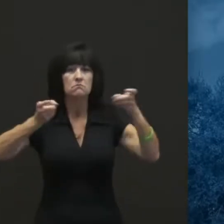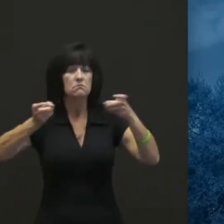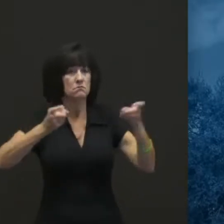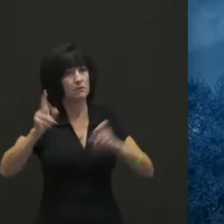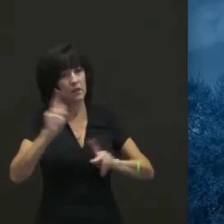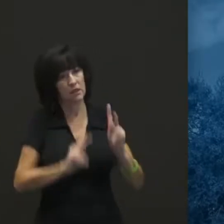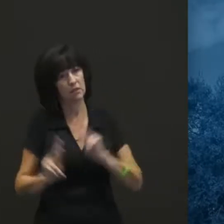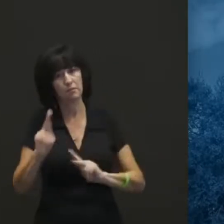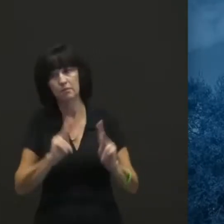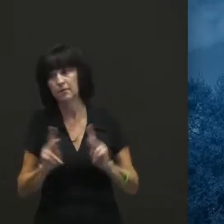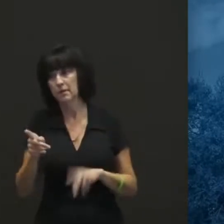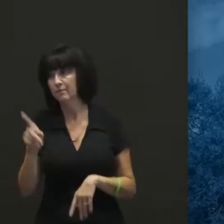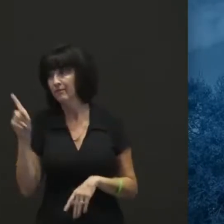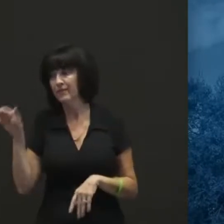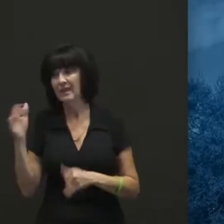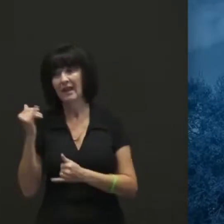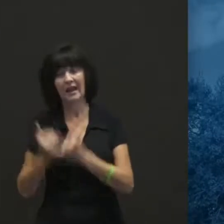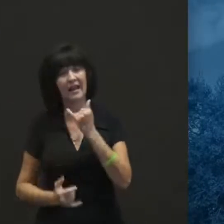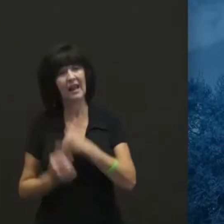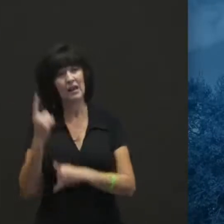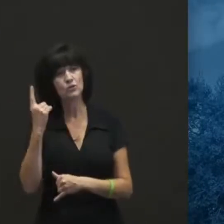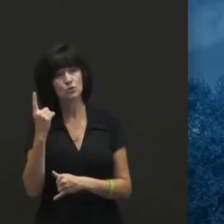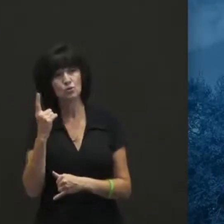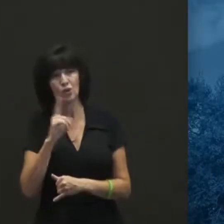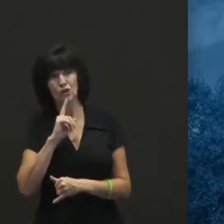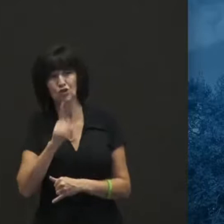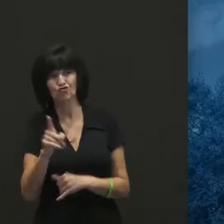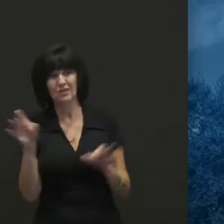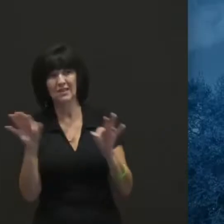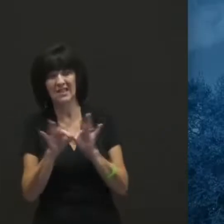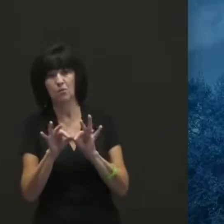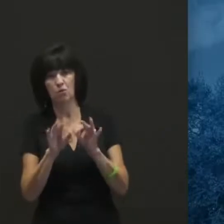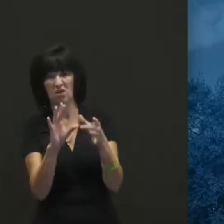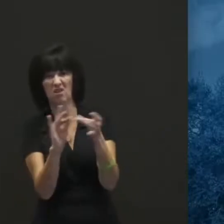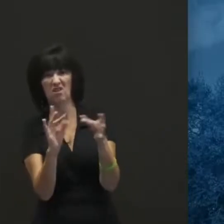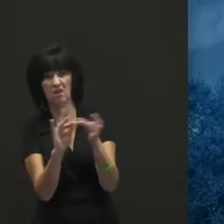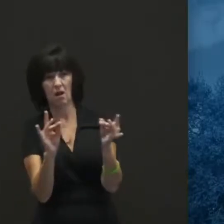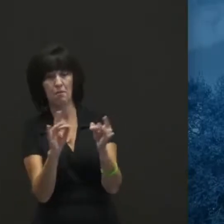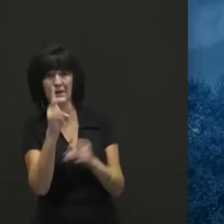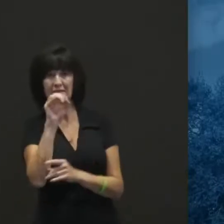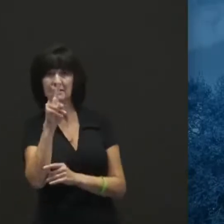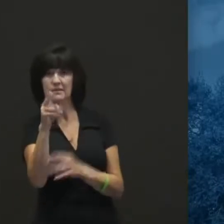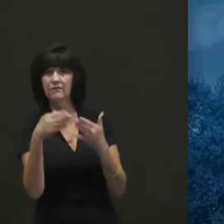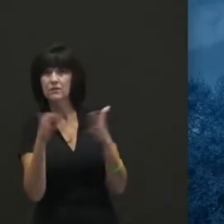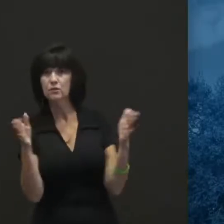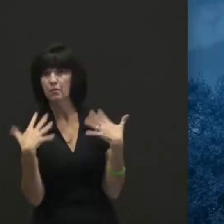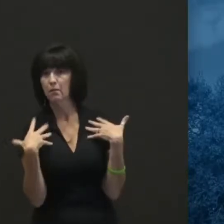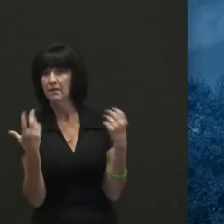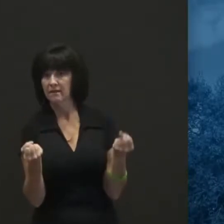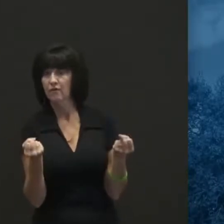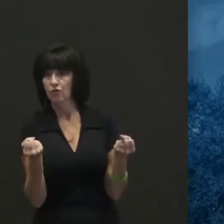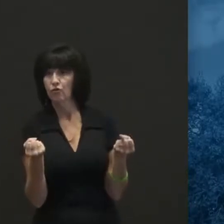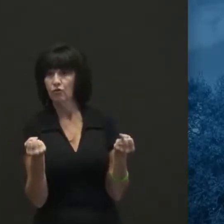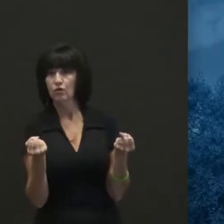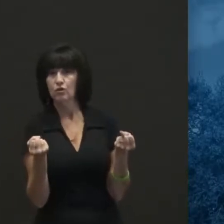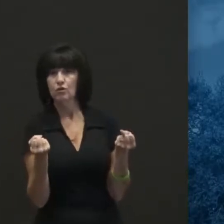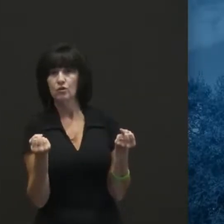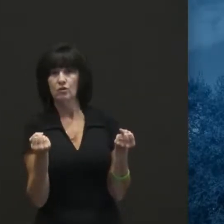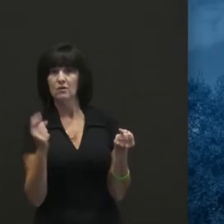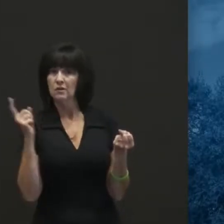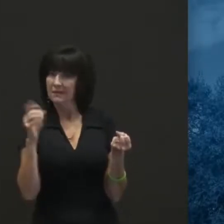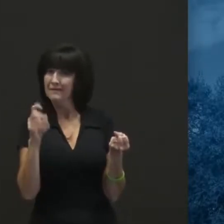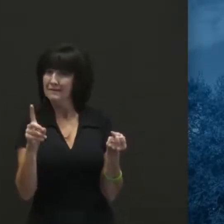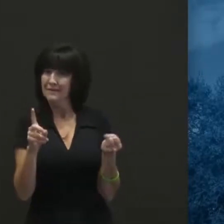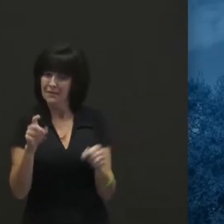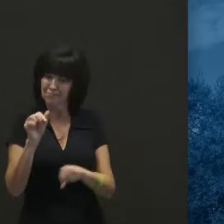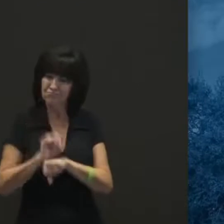And that last point is really an important one, right? Is the Division of Public Health in particular went to great lengths and great